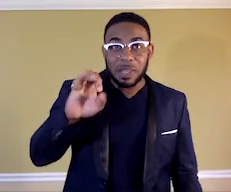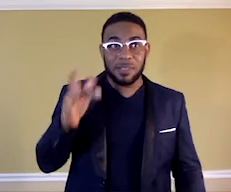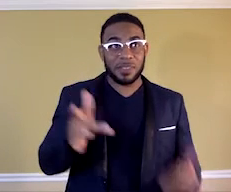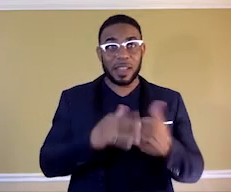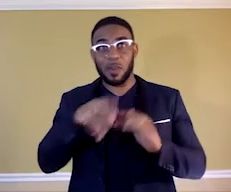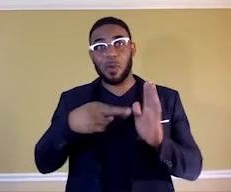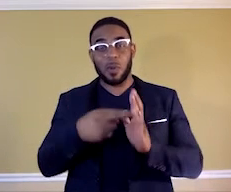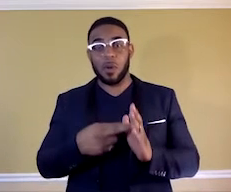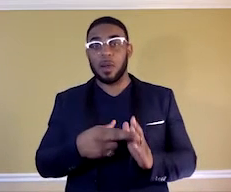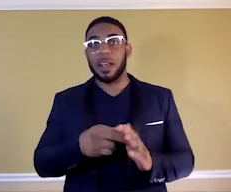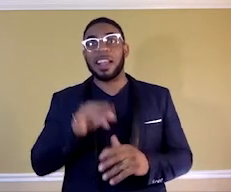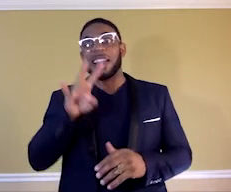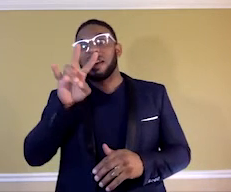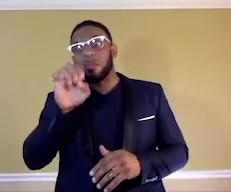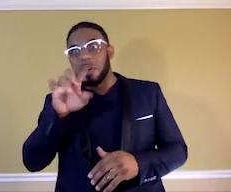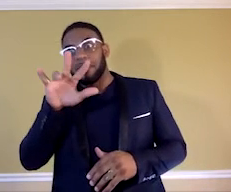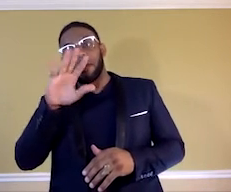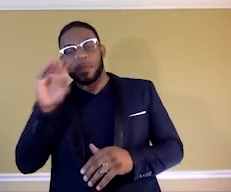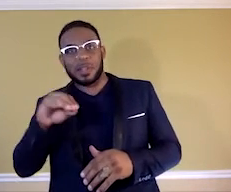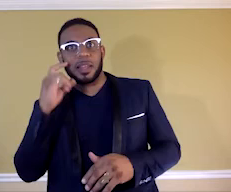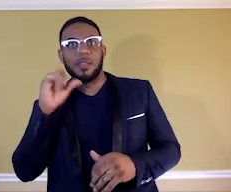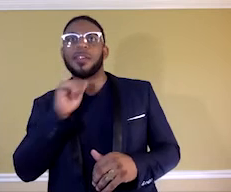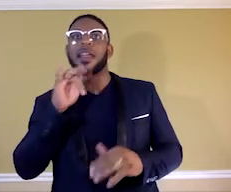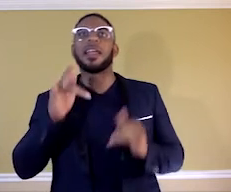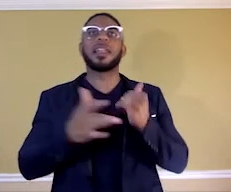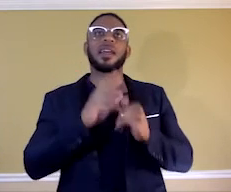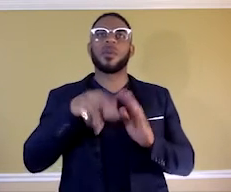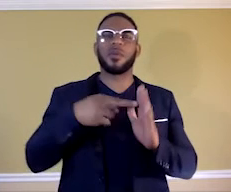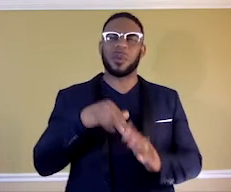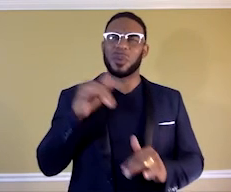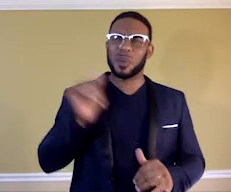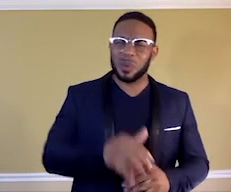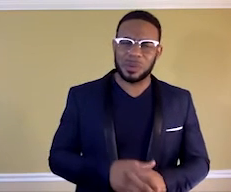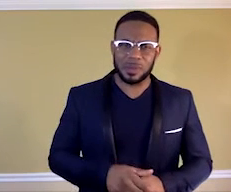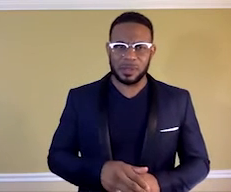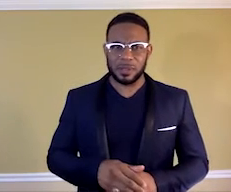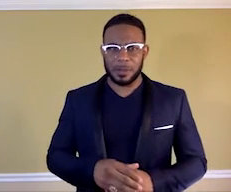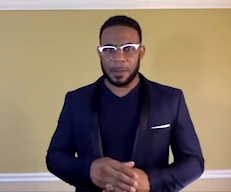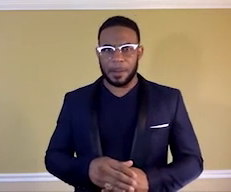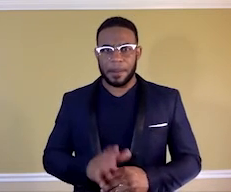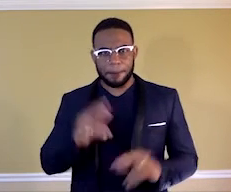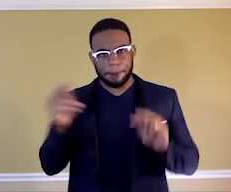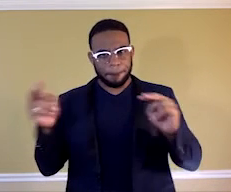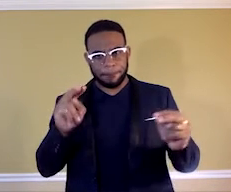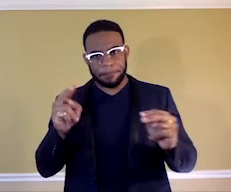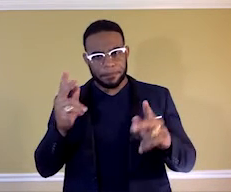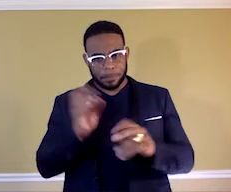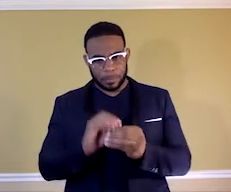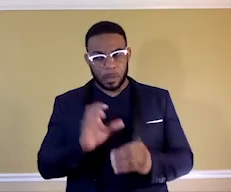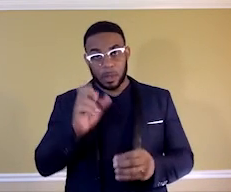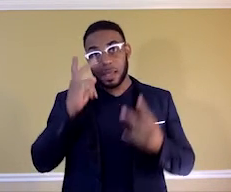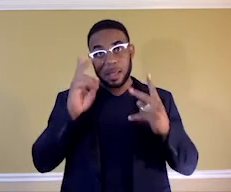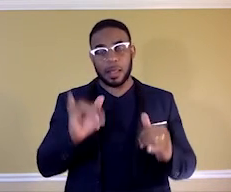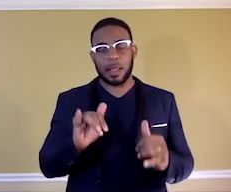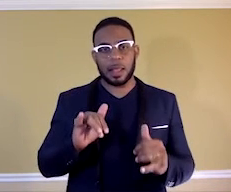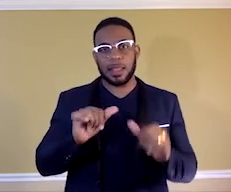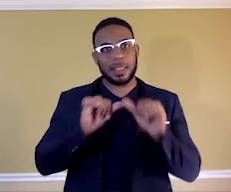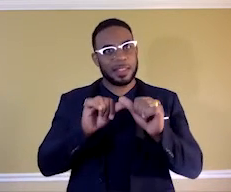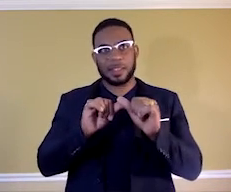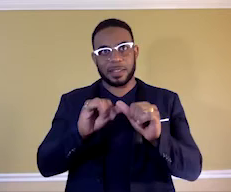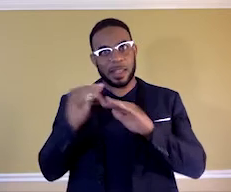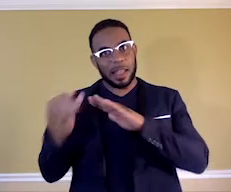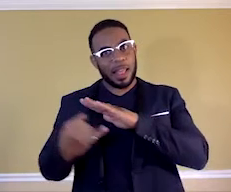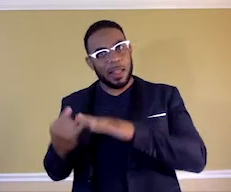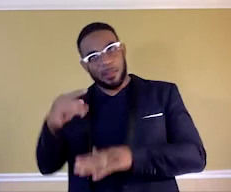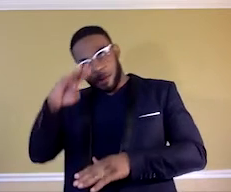technical roles and 7.5% of non-technical roles. By looking at these figures, you can see that the continued